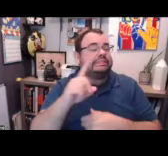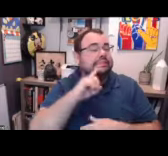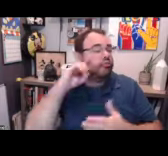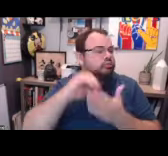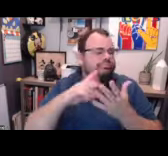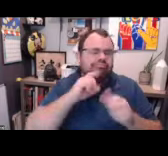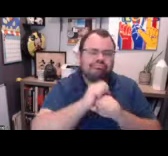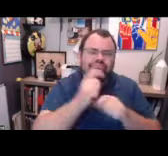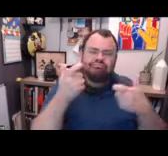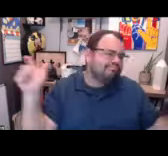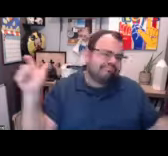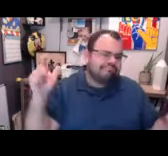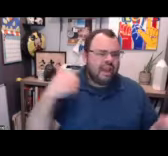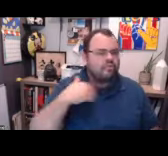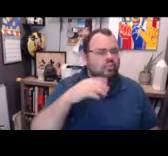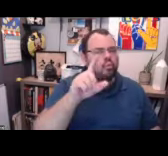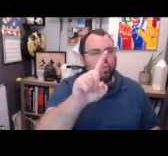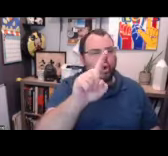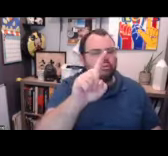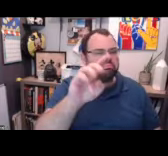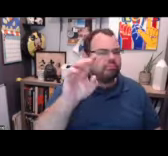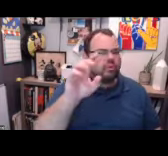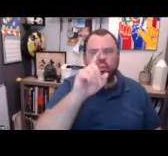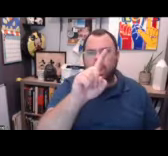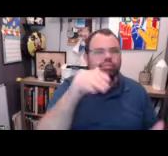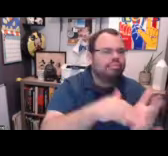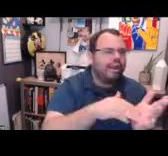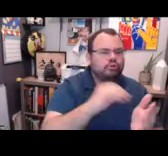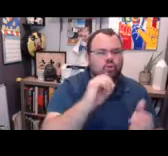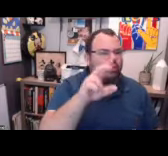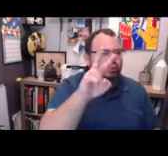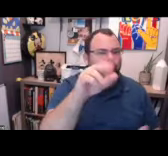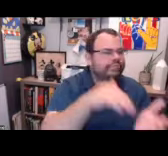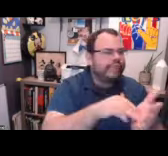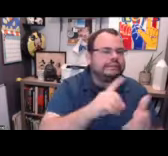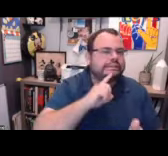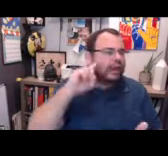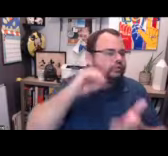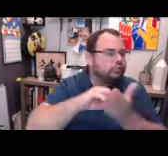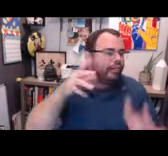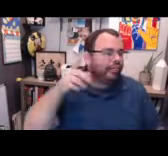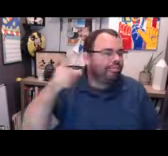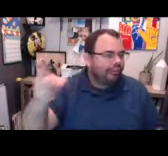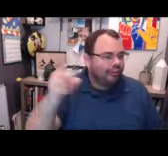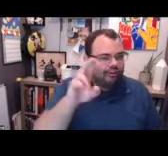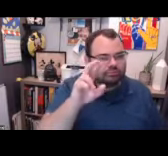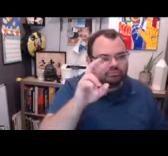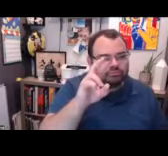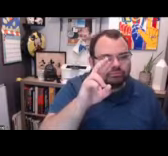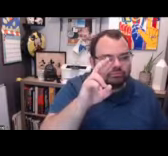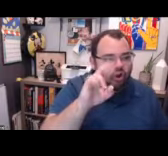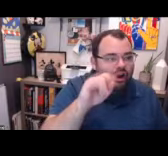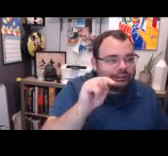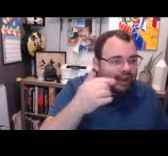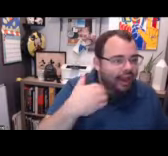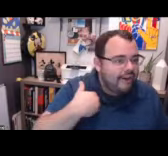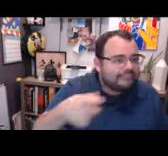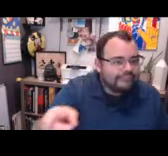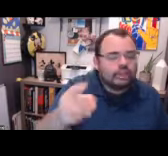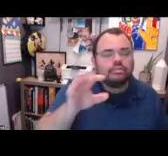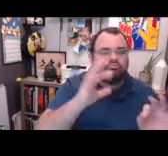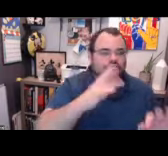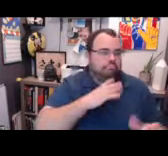So I was like, this is interesting. And the huge group of students, deaf students, I got 1,000, 2,000 deaf students there at